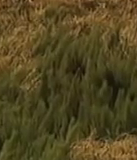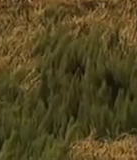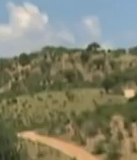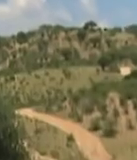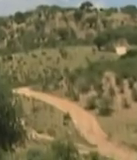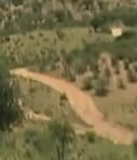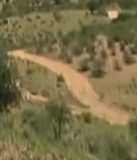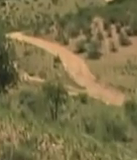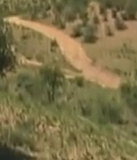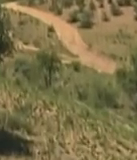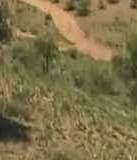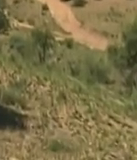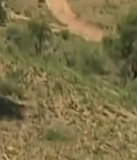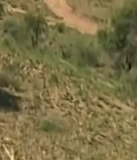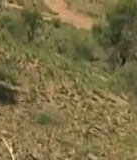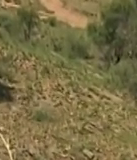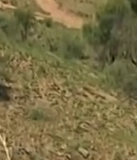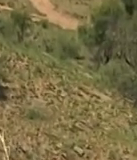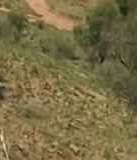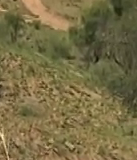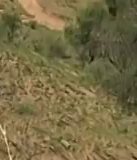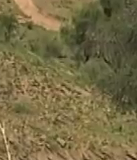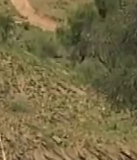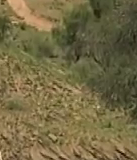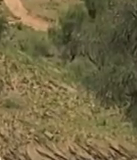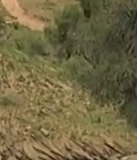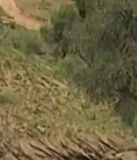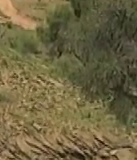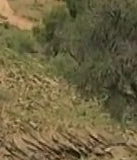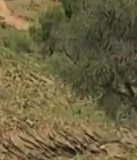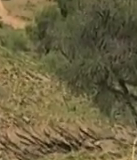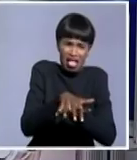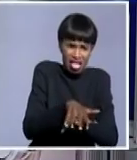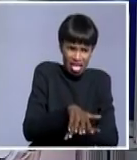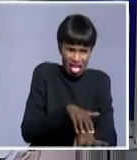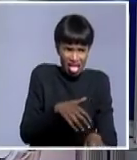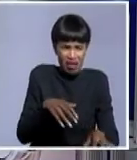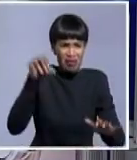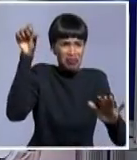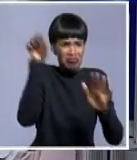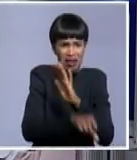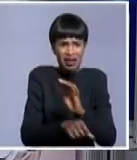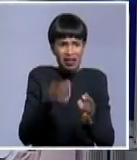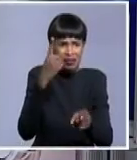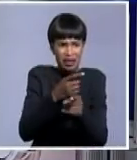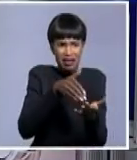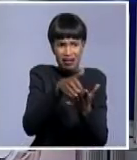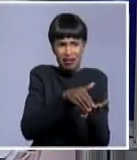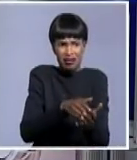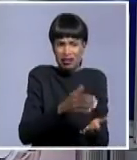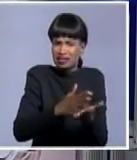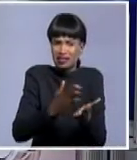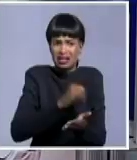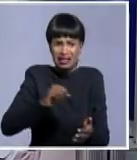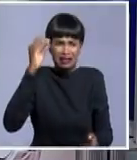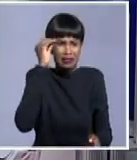much criticism about the land redistribution process having been too slow, yes. A failure. How do you react to that? Well, I should say